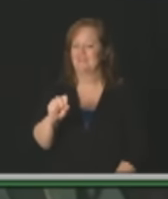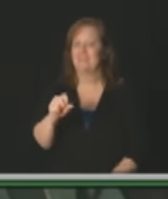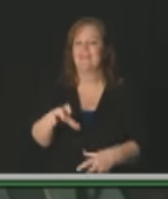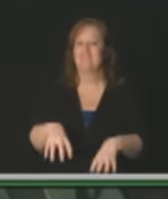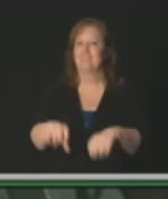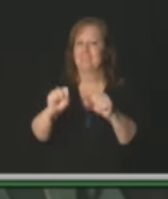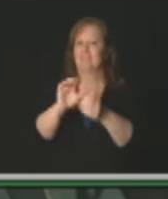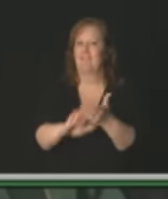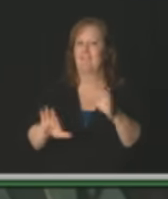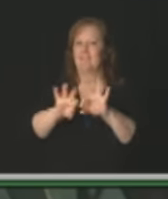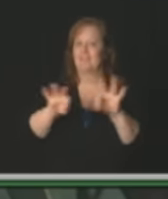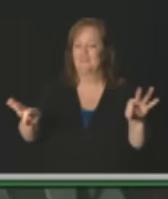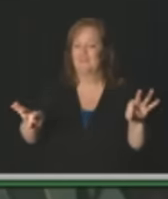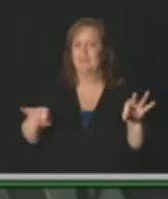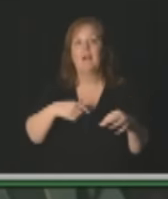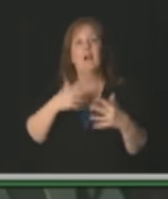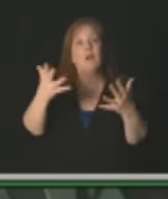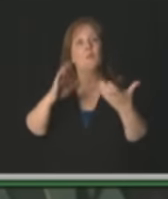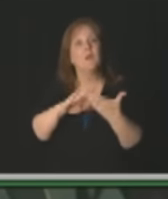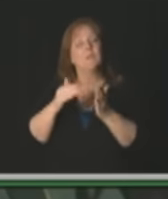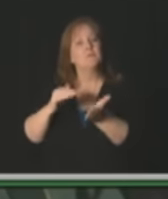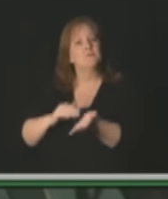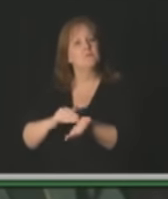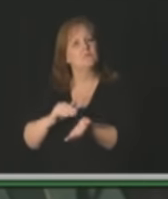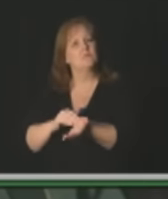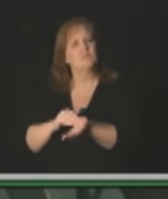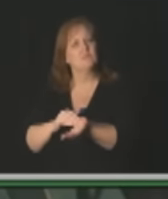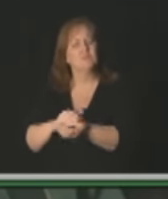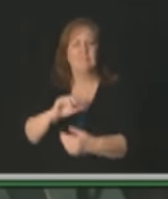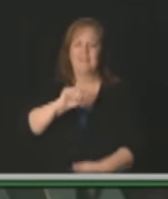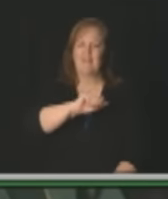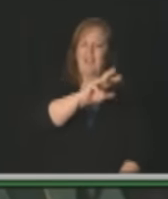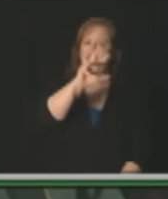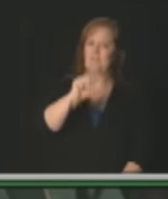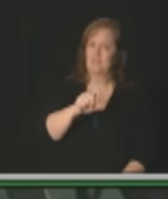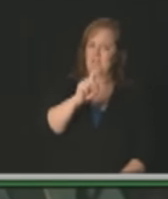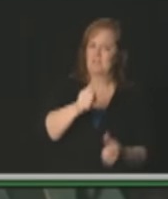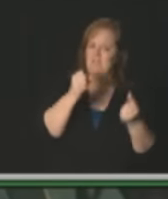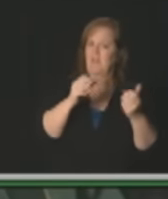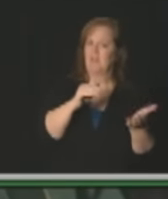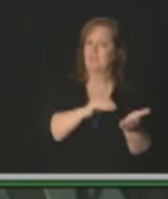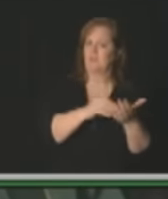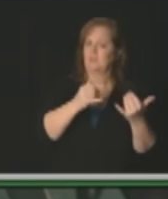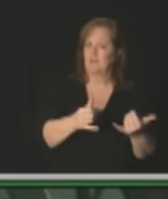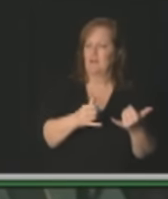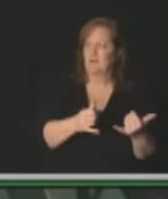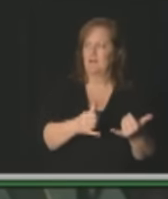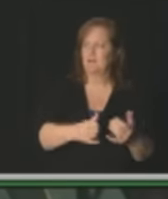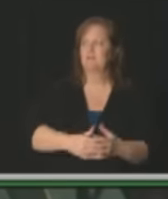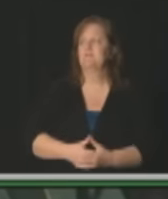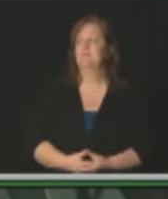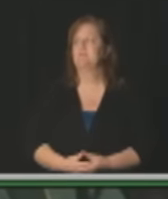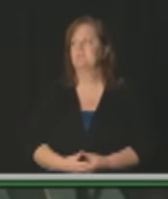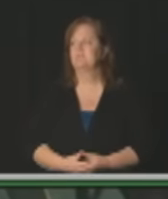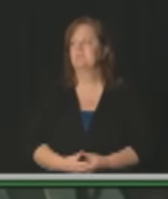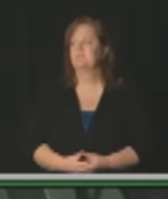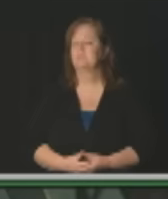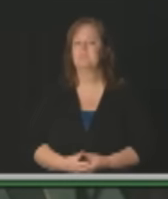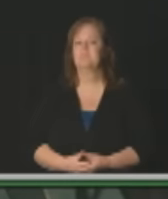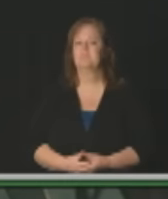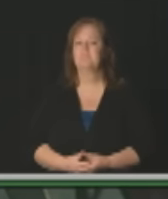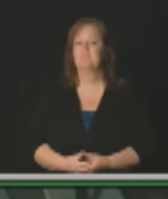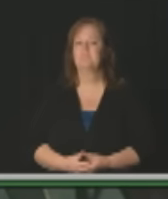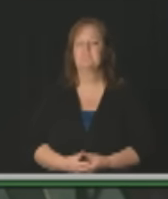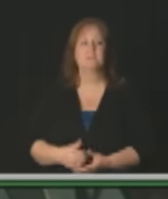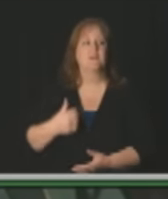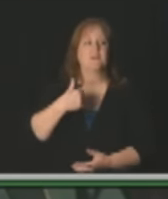degree? I wanted to be a doctor because that's what Africa needs a lot of right now. So I did what most